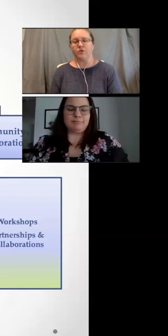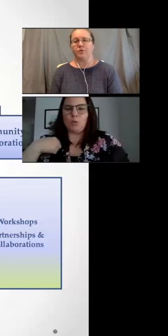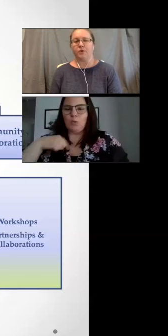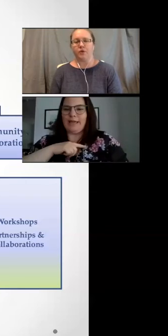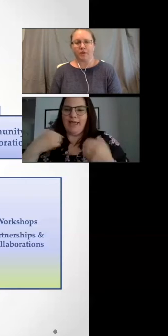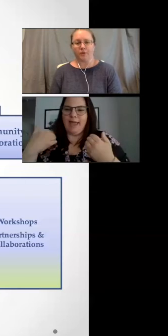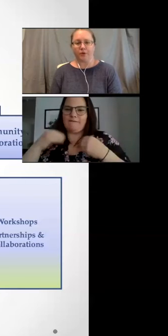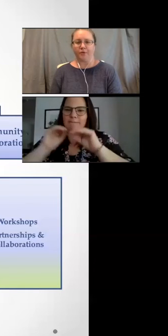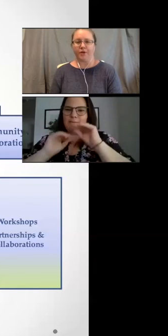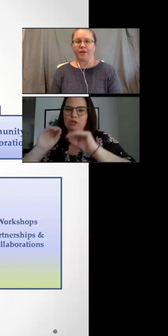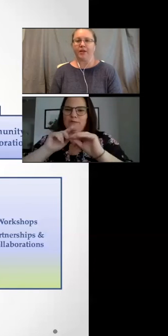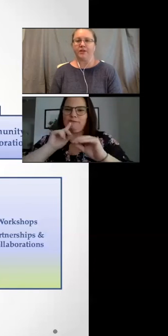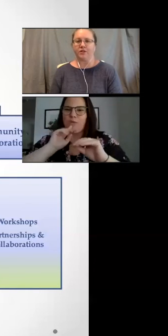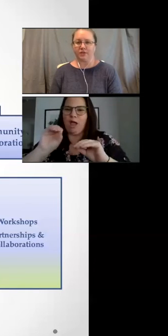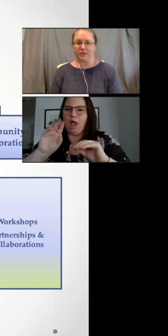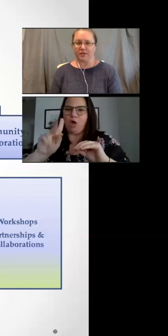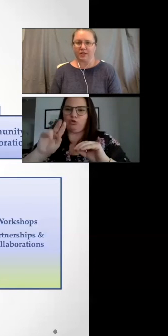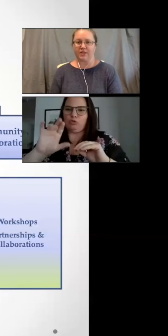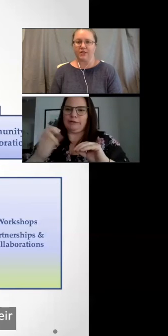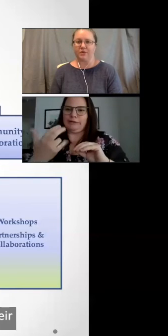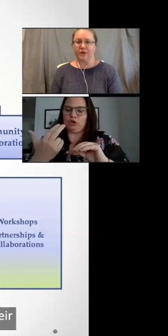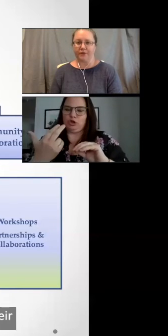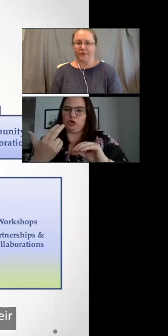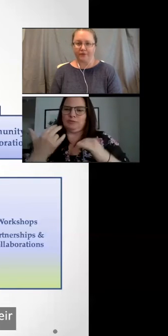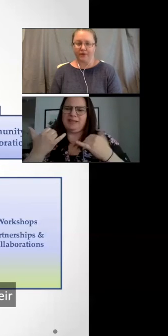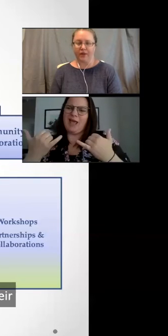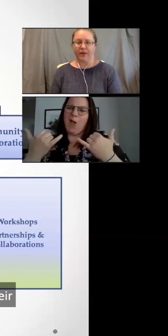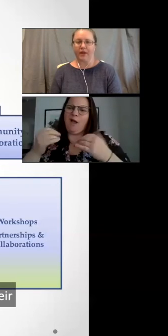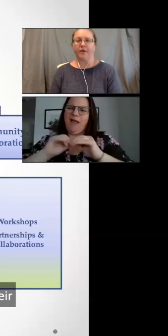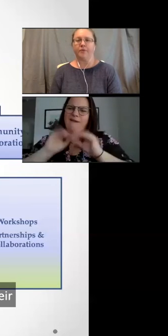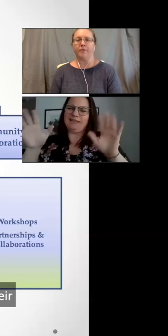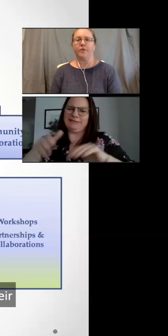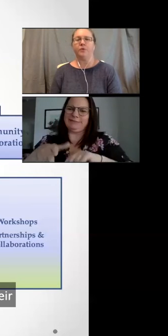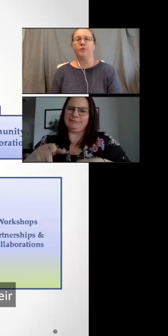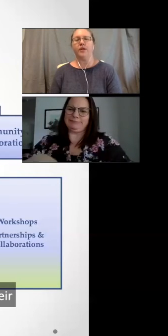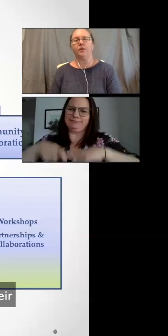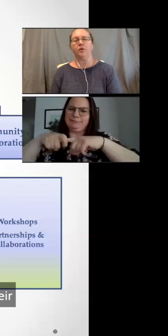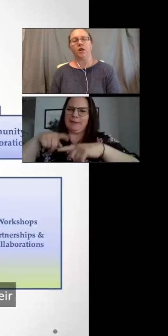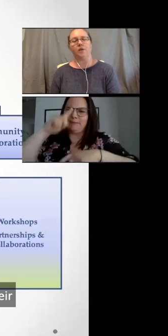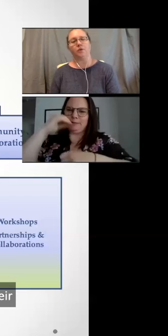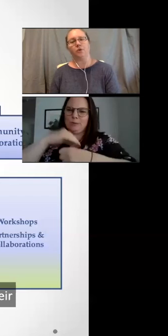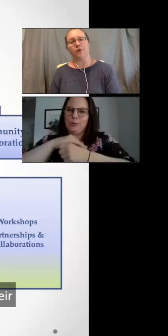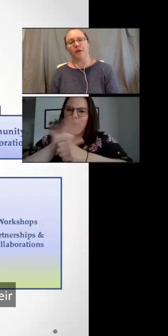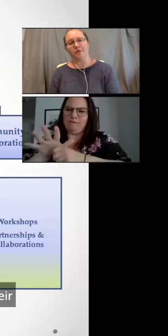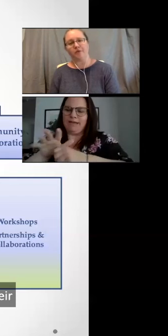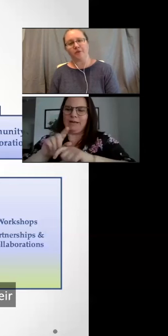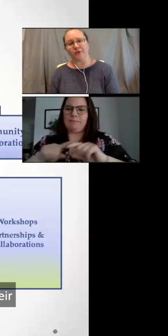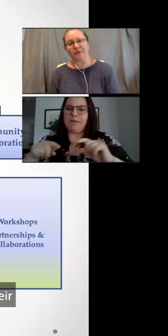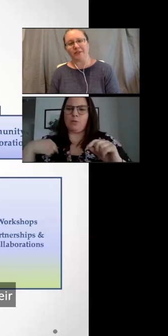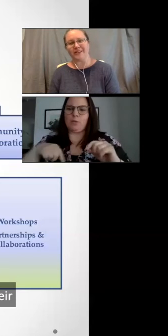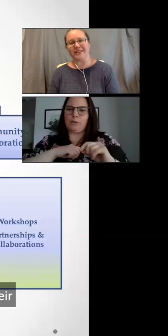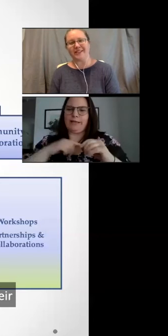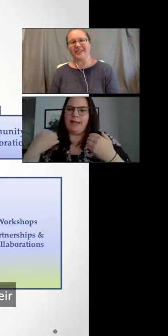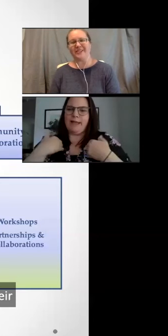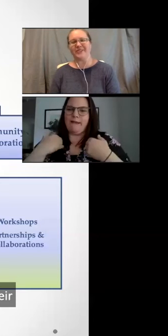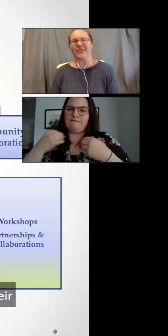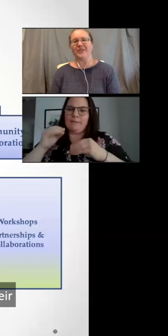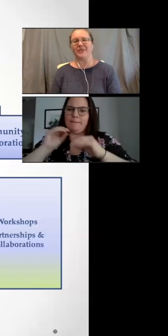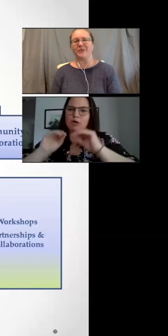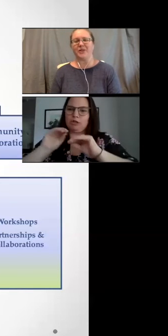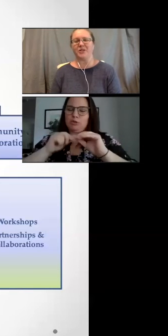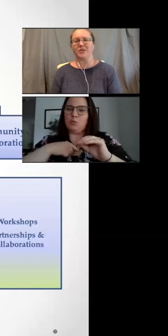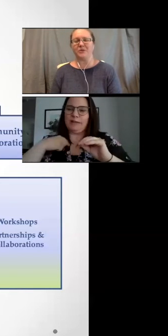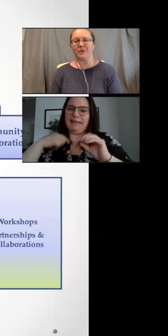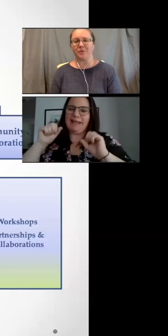to support their programming and services as well. We were a lot more mobile before COVID-19 and doing a lot